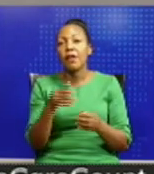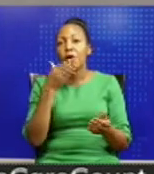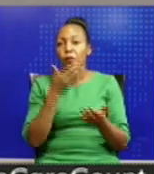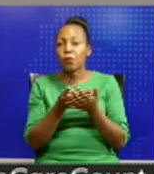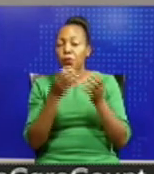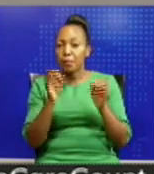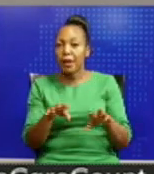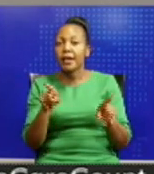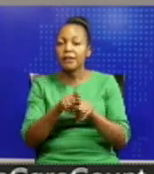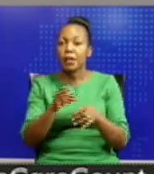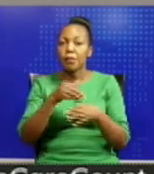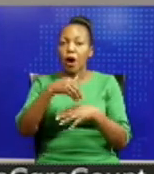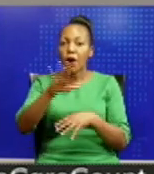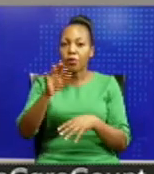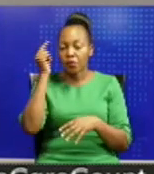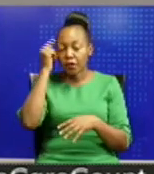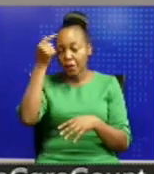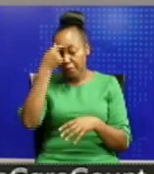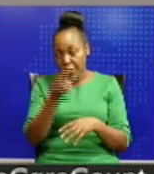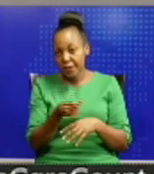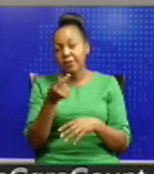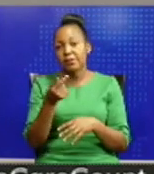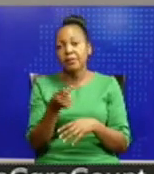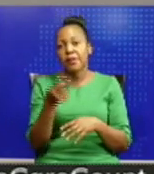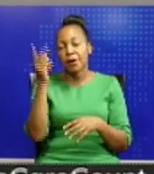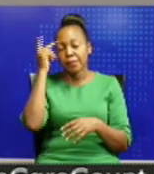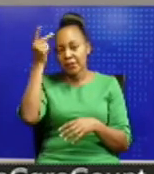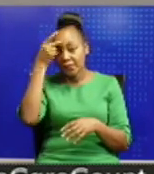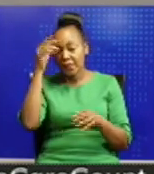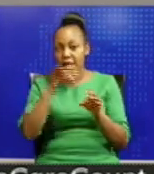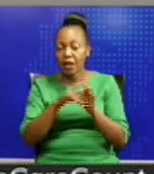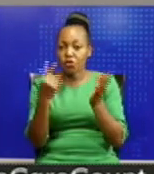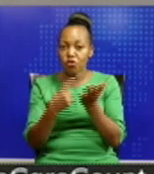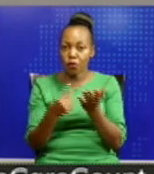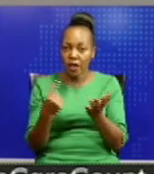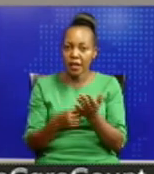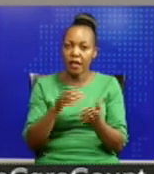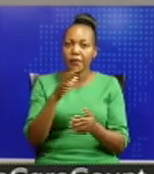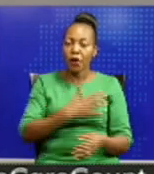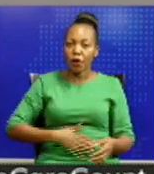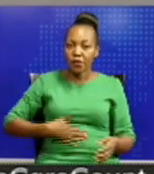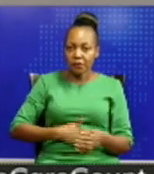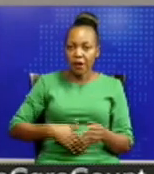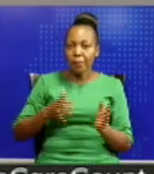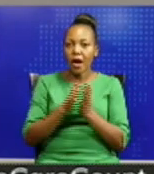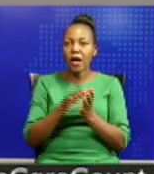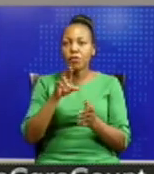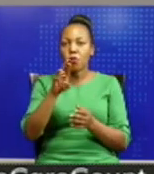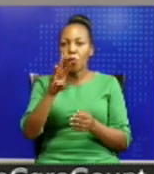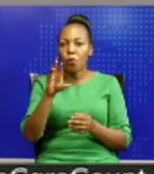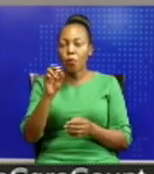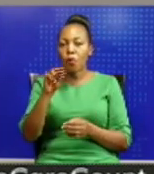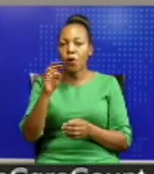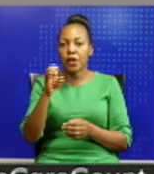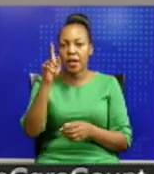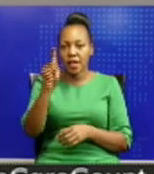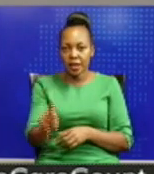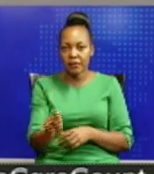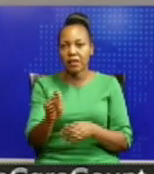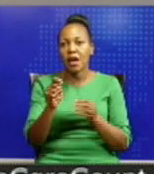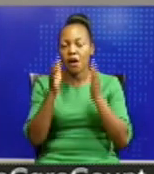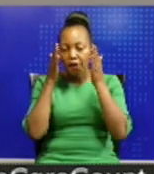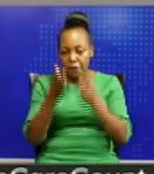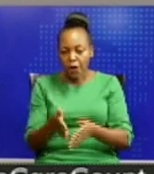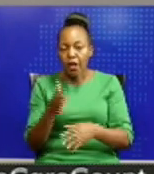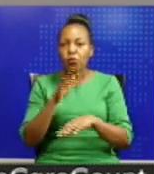from government policies and consequently limited investment. In Uganda here, Oxfam and UWONET, UWONET's work on unpaid care